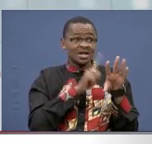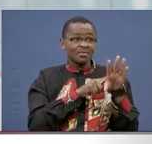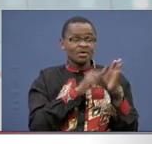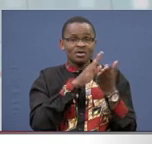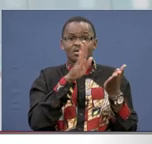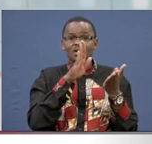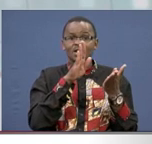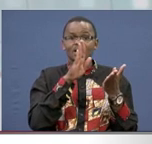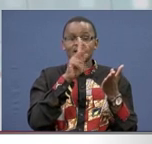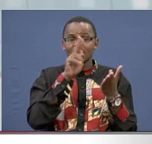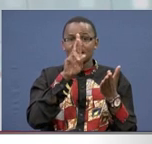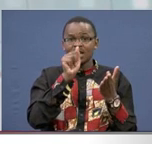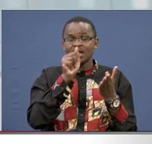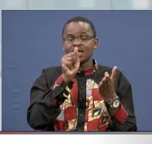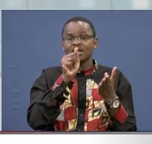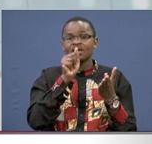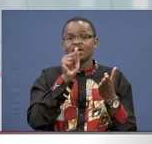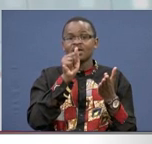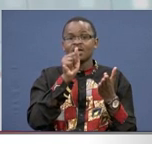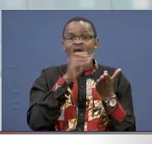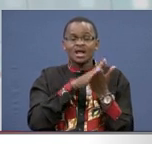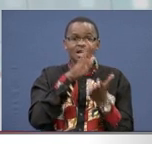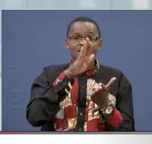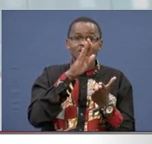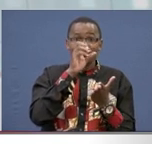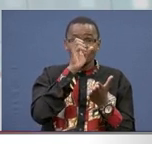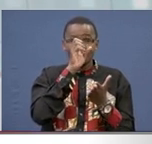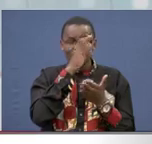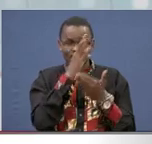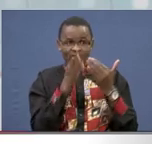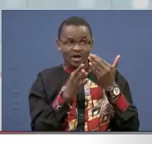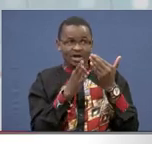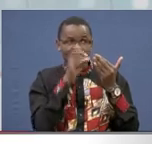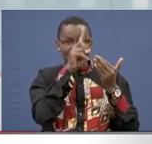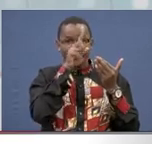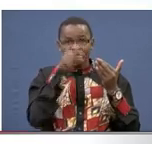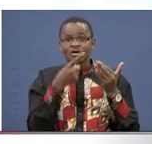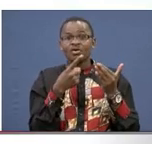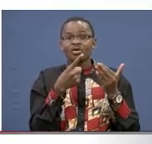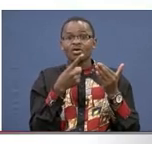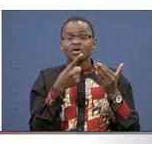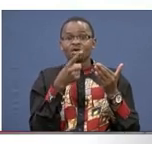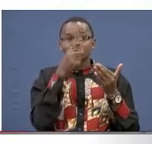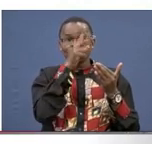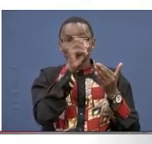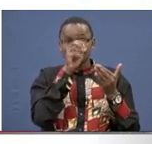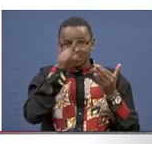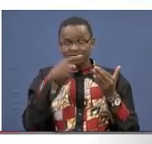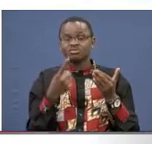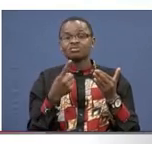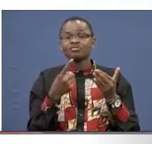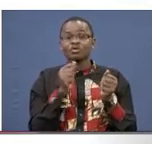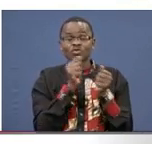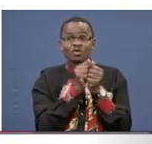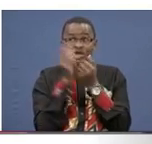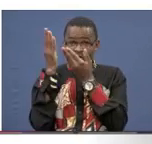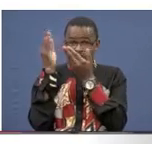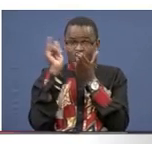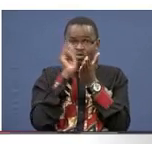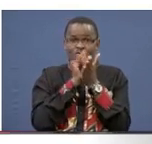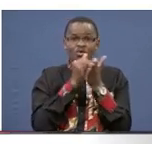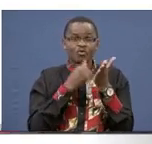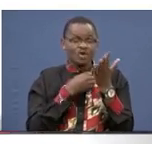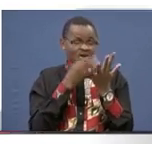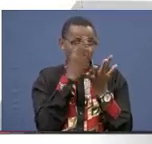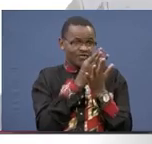extended. The Kenya Revenue Authority raised the fine from 1,000 Kenya shillings to 20,000 with the hope that Kenyans will